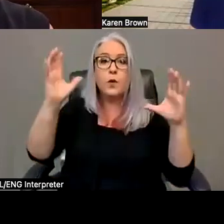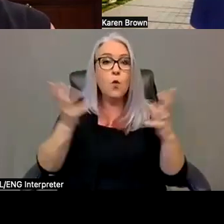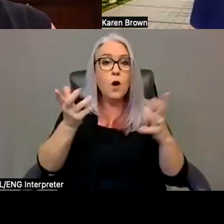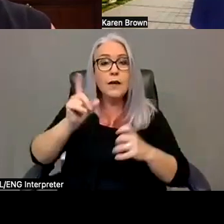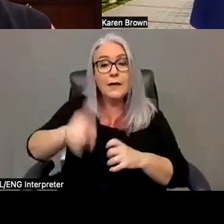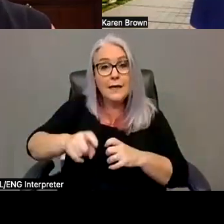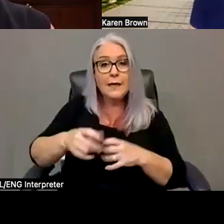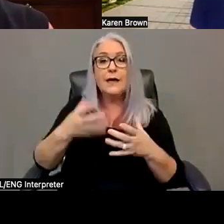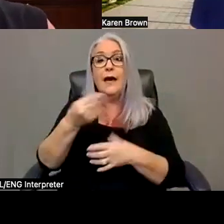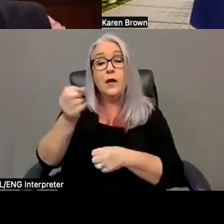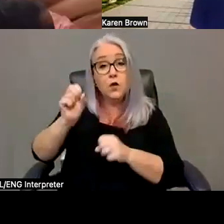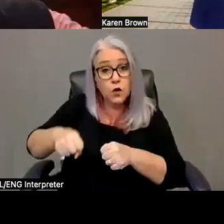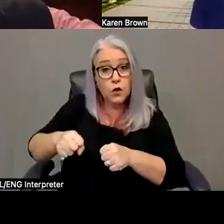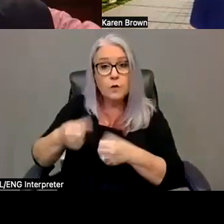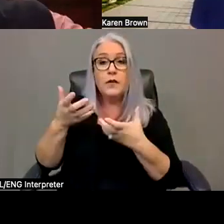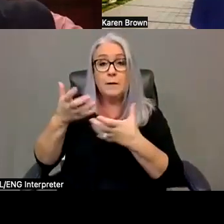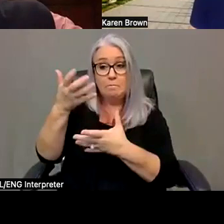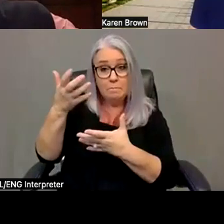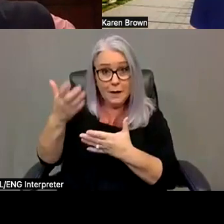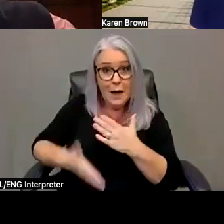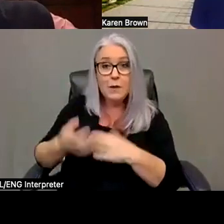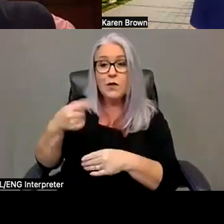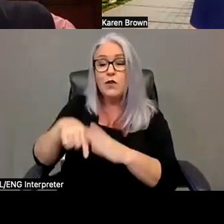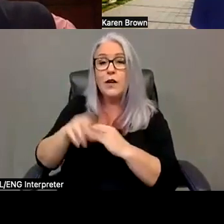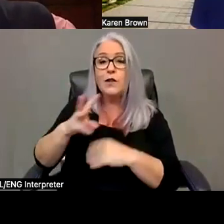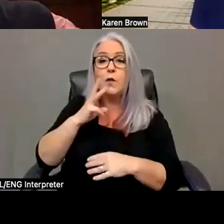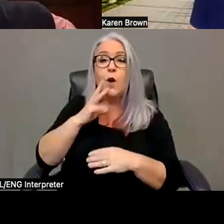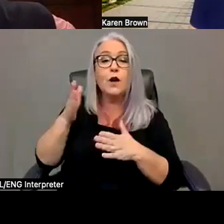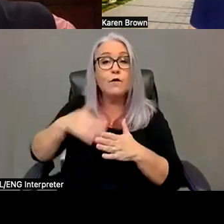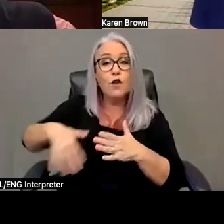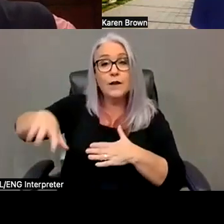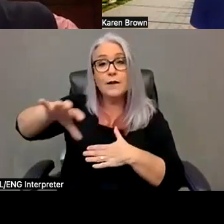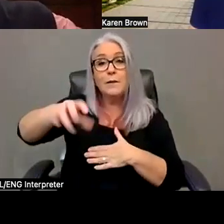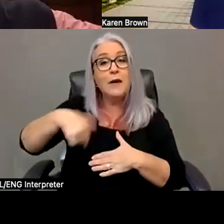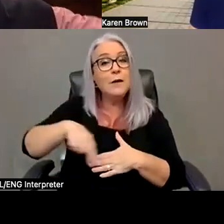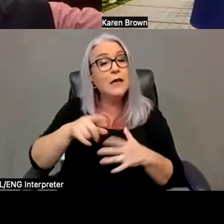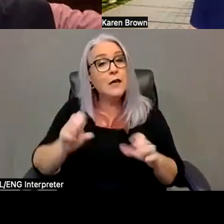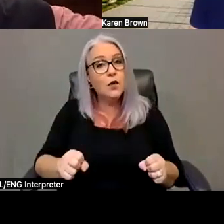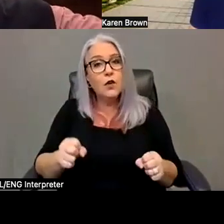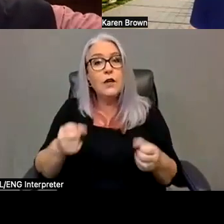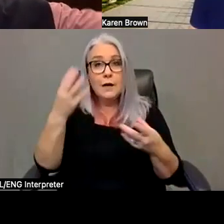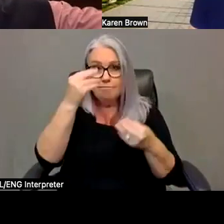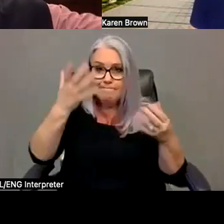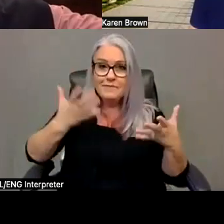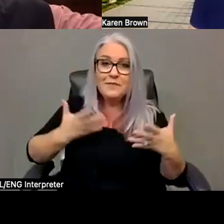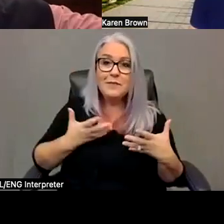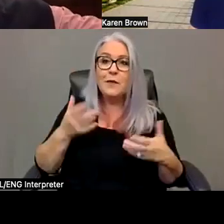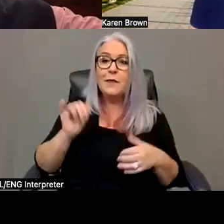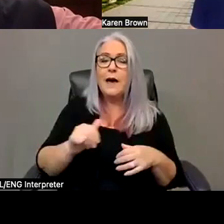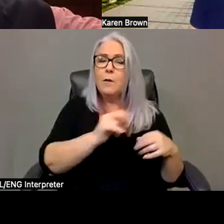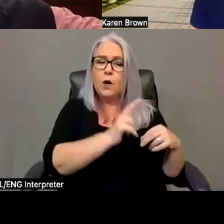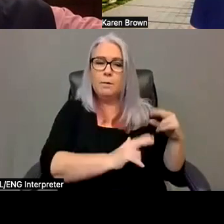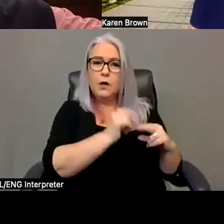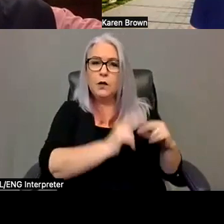waterfront. We don't know what's going to happen with American Paper. He might, maybe he could shed some light on it, which is the building to the south of